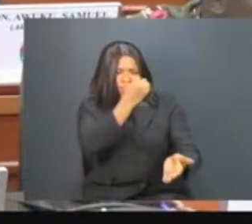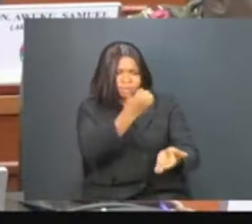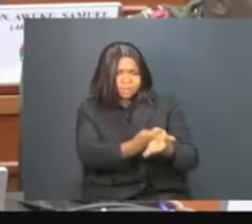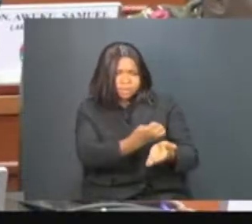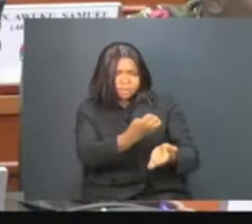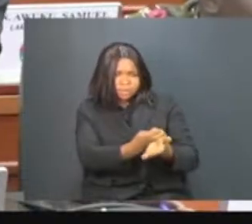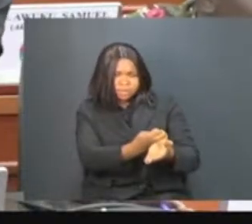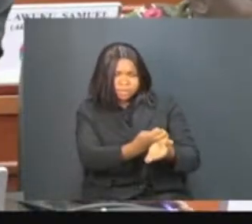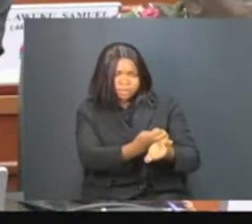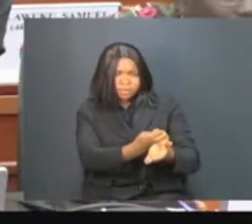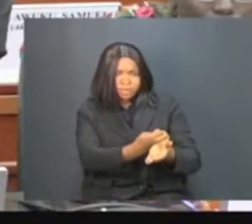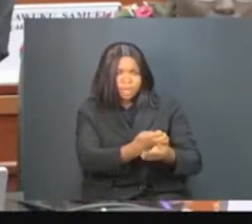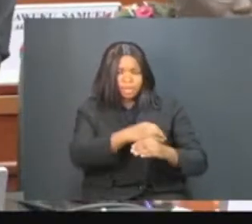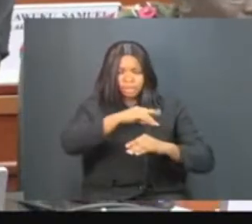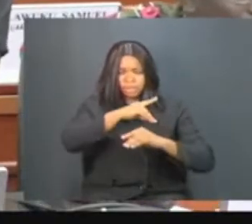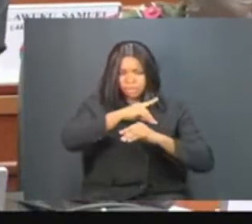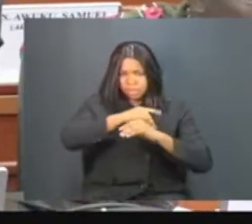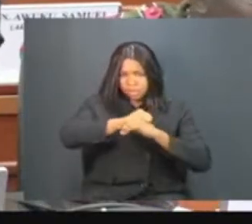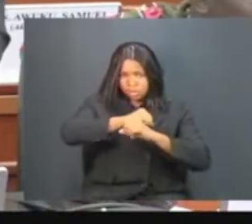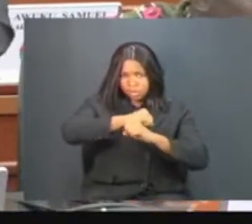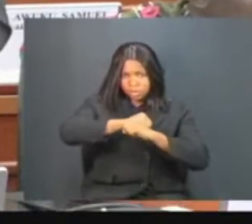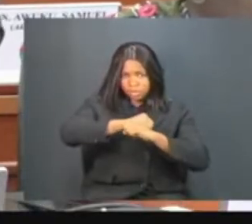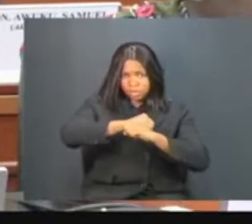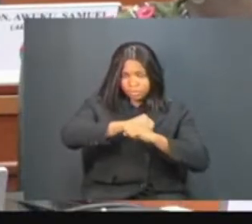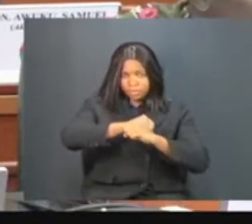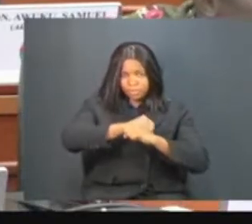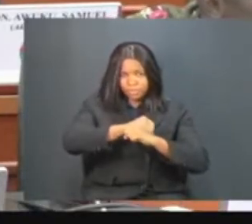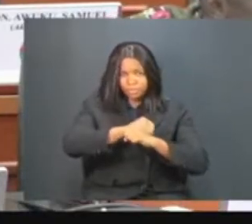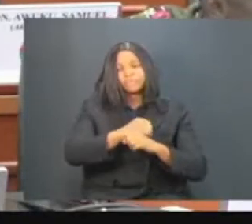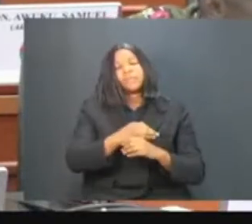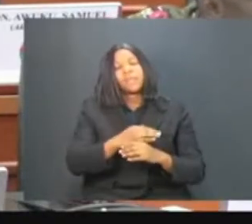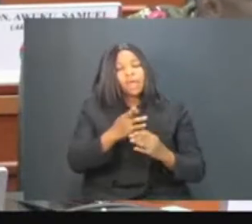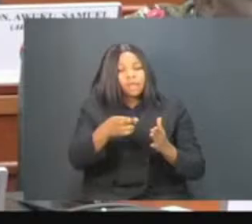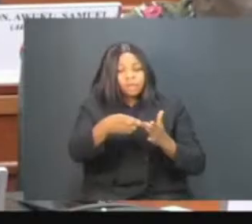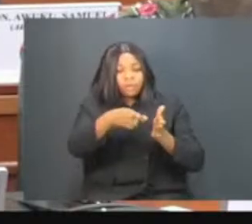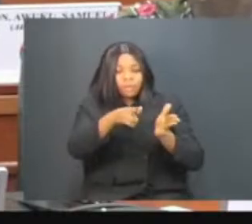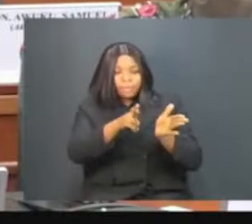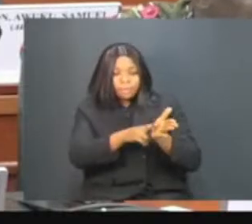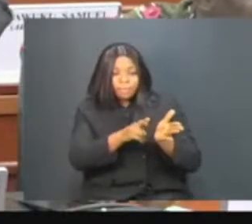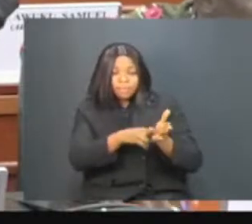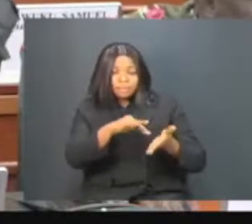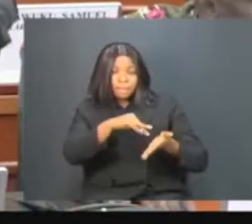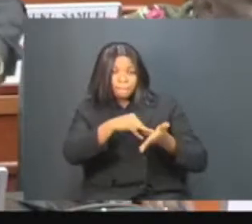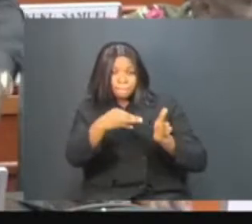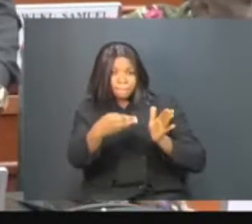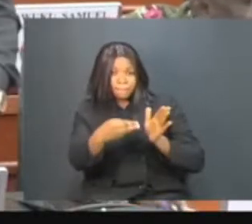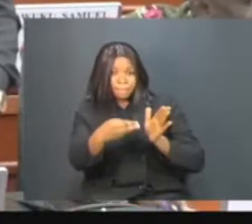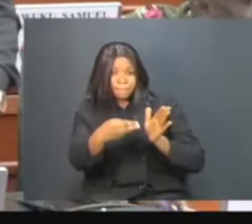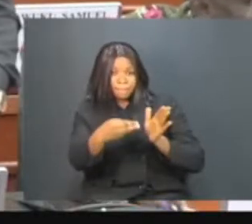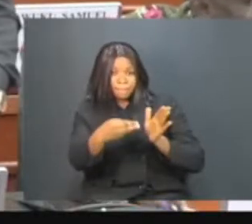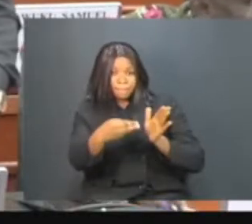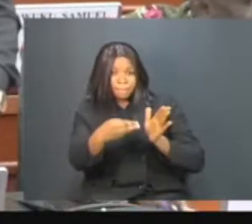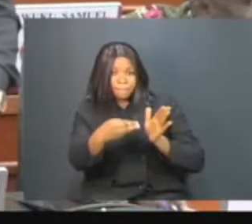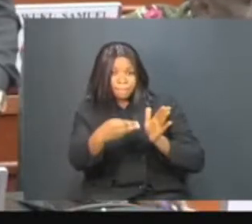reliable energy security. Mr. Speaker, the report is telling this House and telling the country